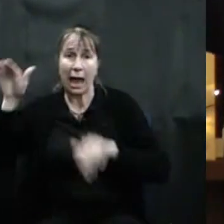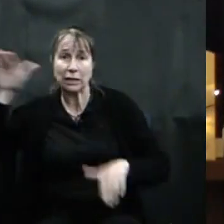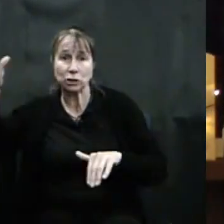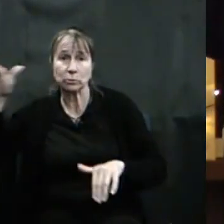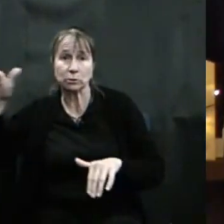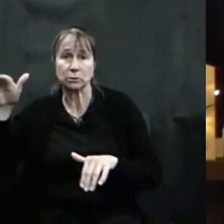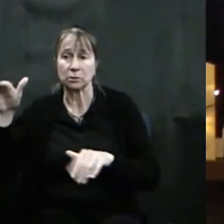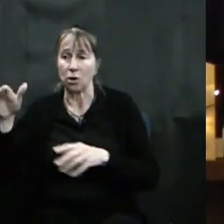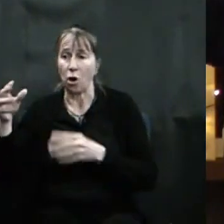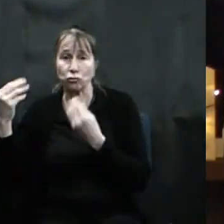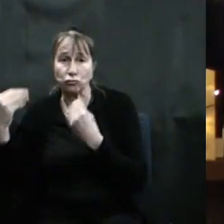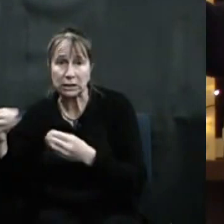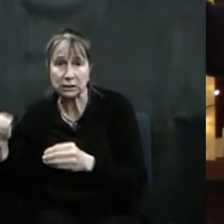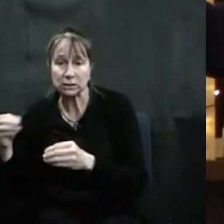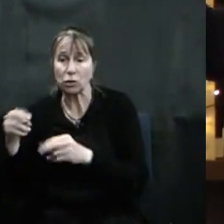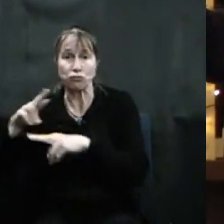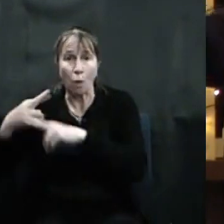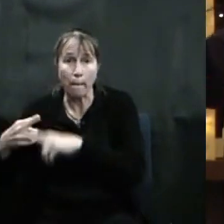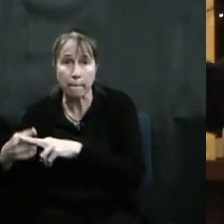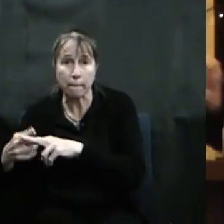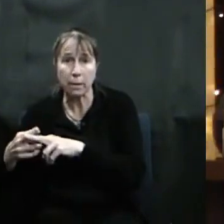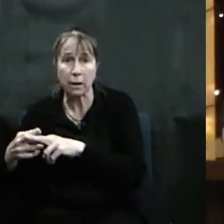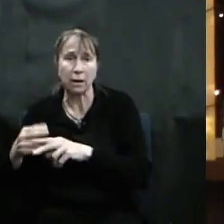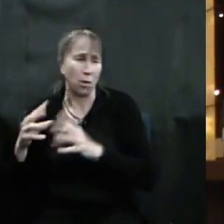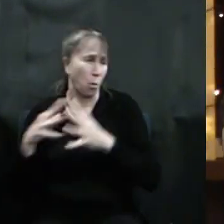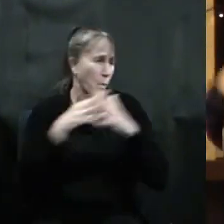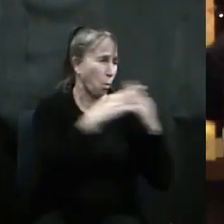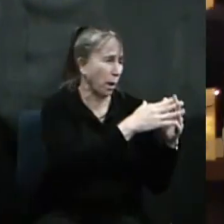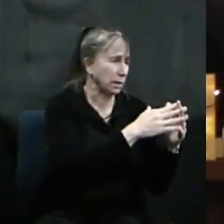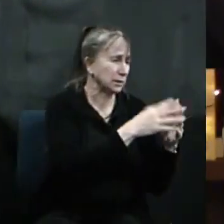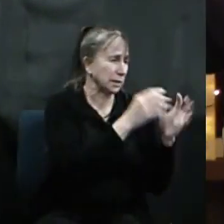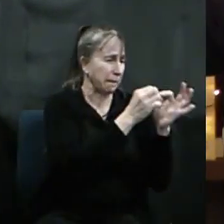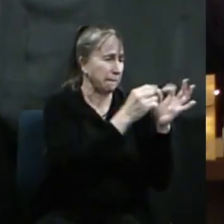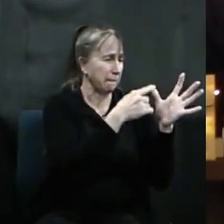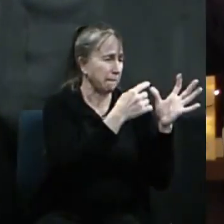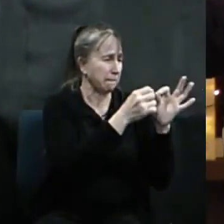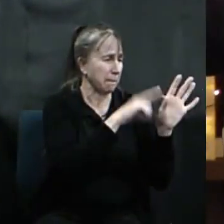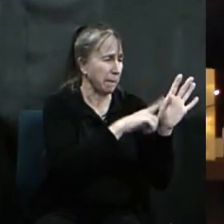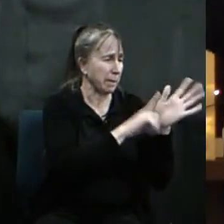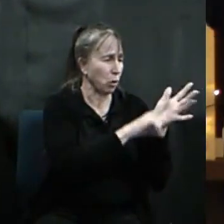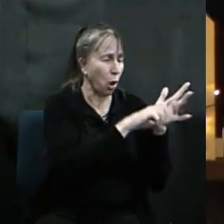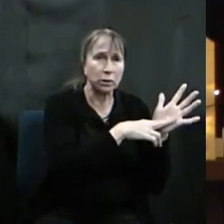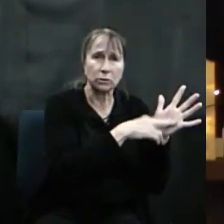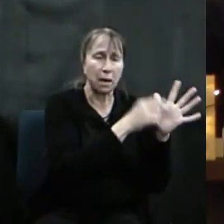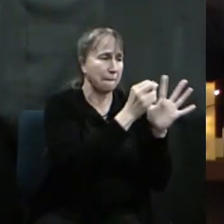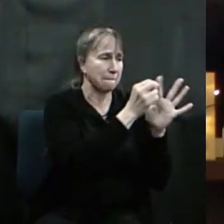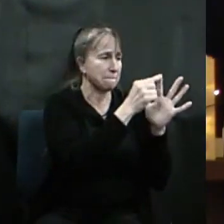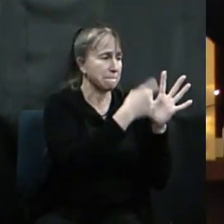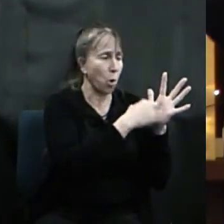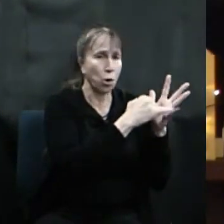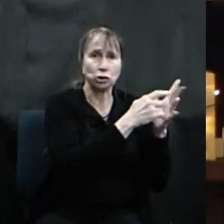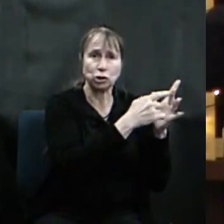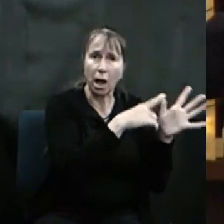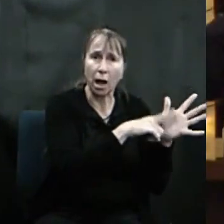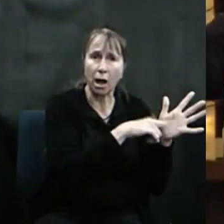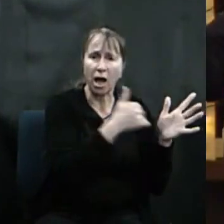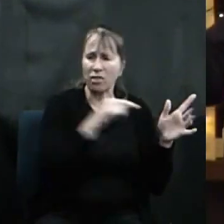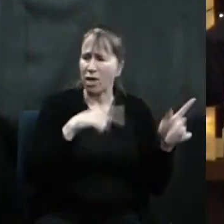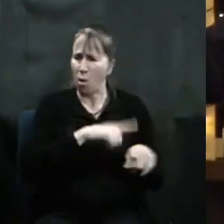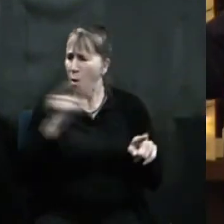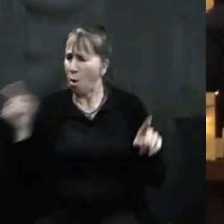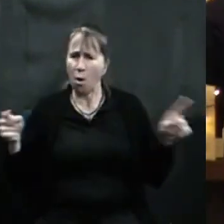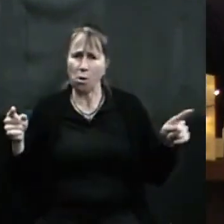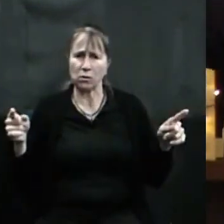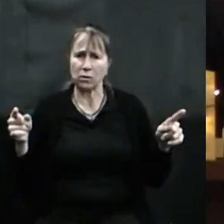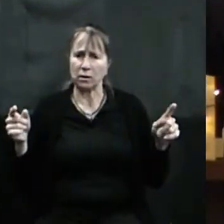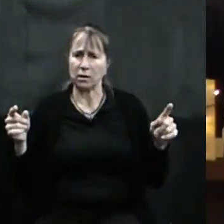west, you've got Assyria, Babylon, Persia. And these great nations, they traded with each other. Now, in